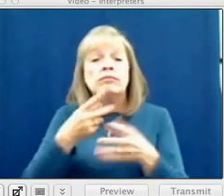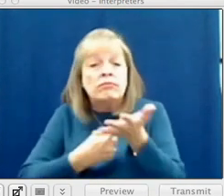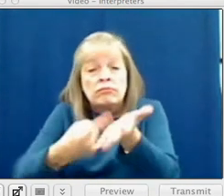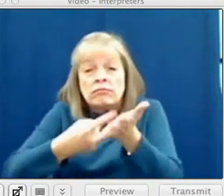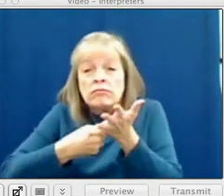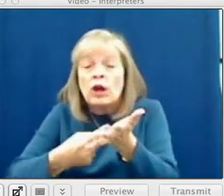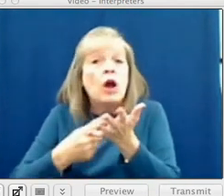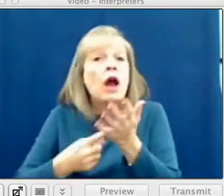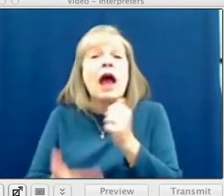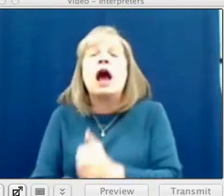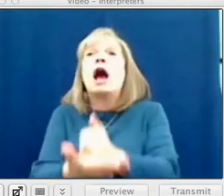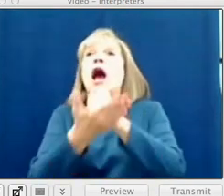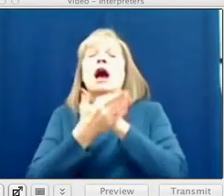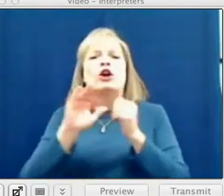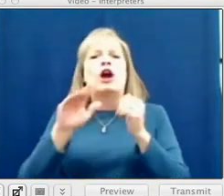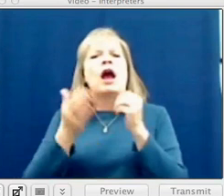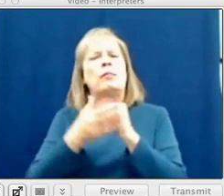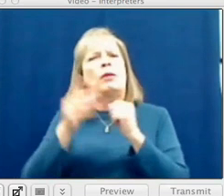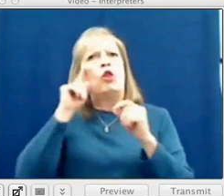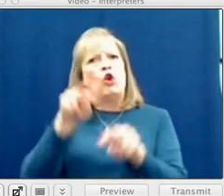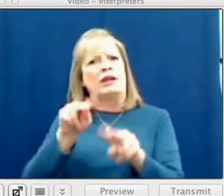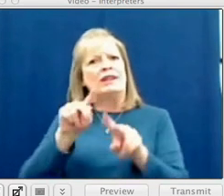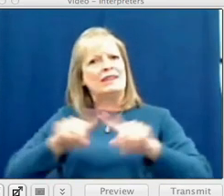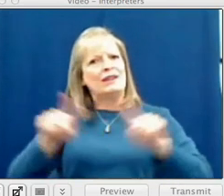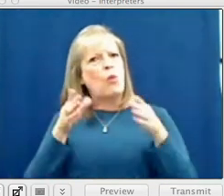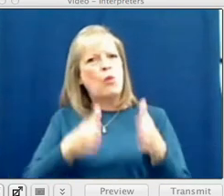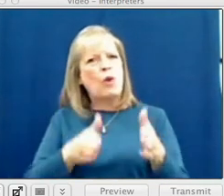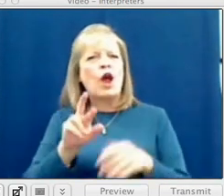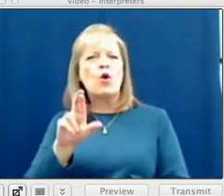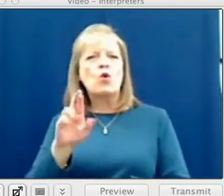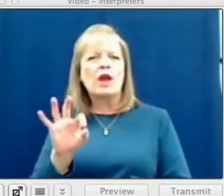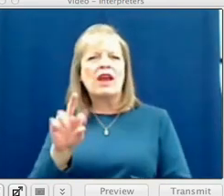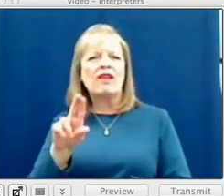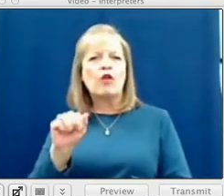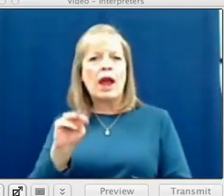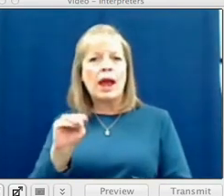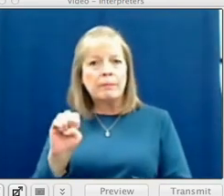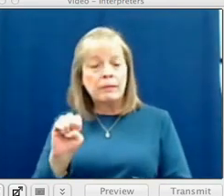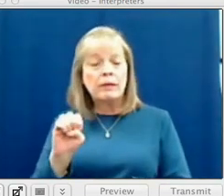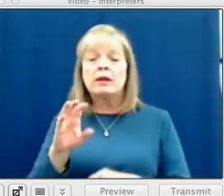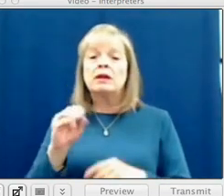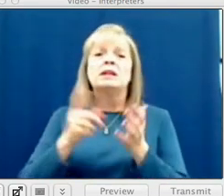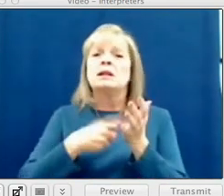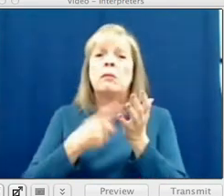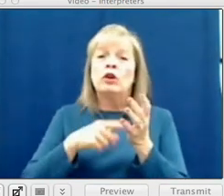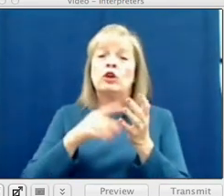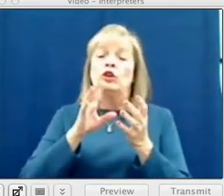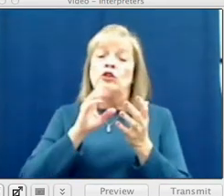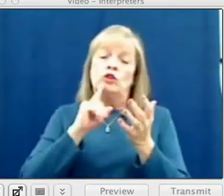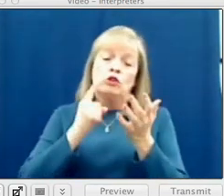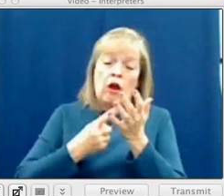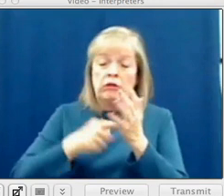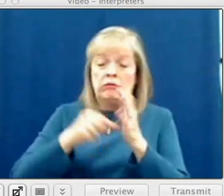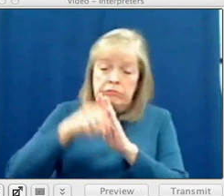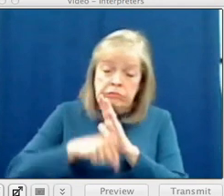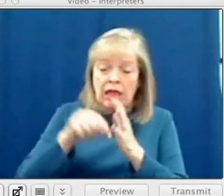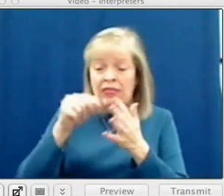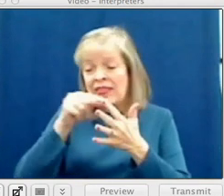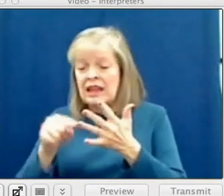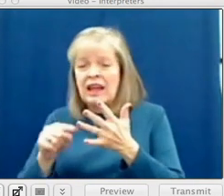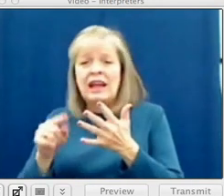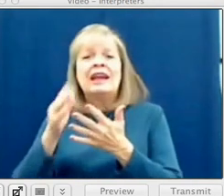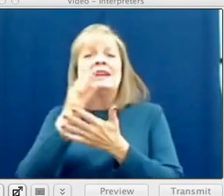case. Talking about it any further sometimes isn't necessary, because what was really convoluted or complex or something